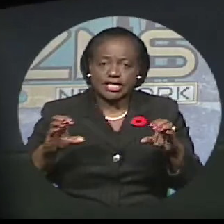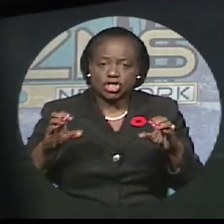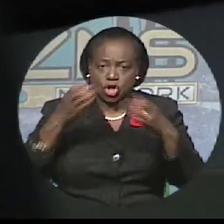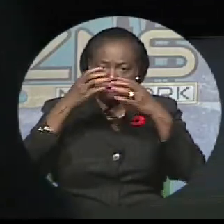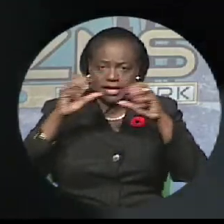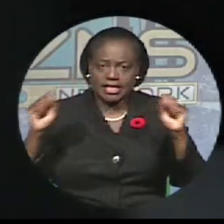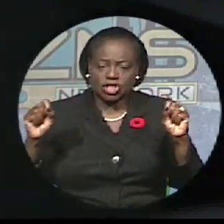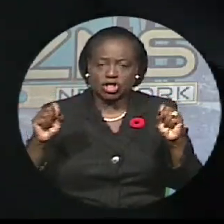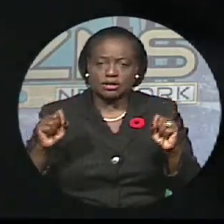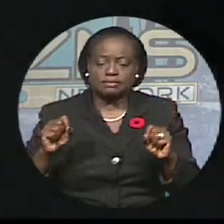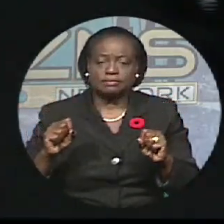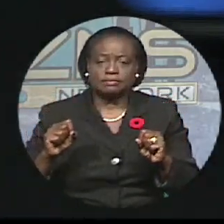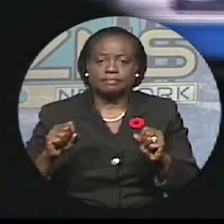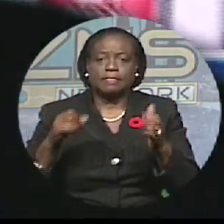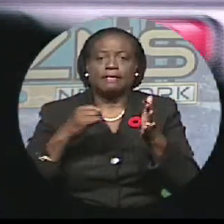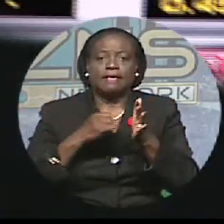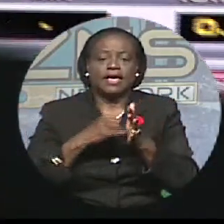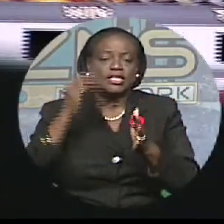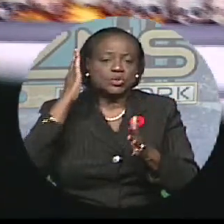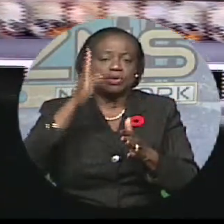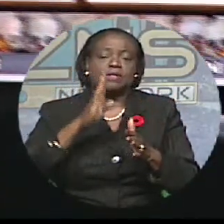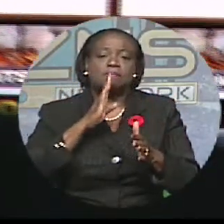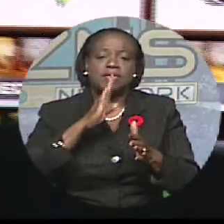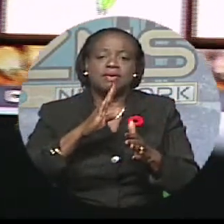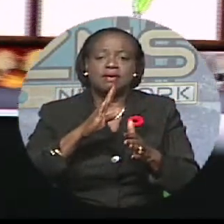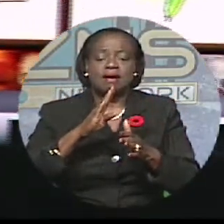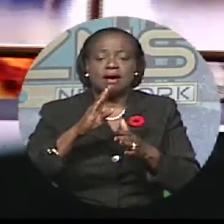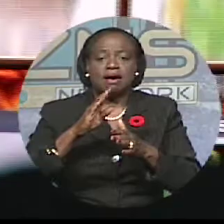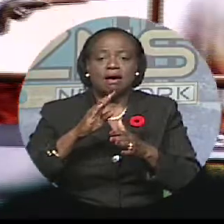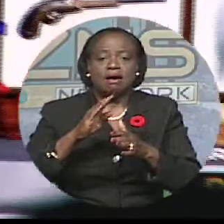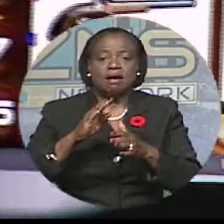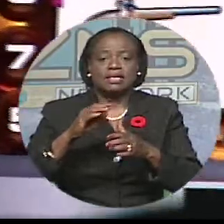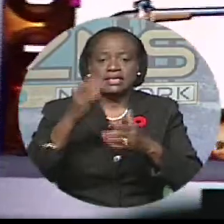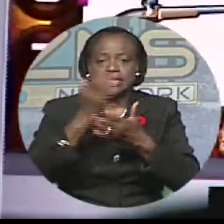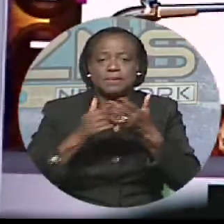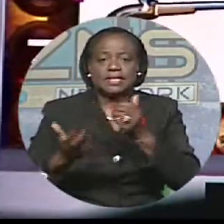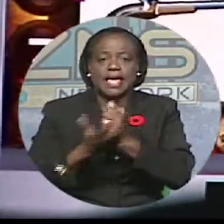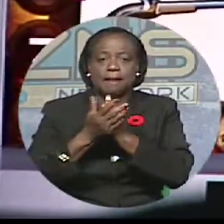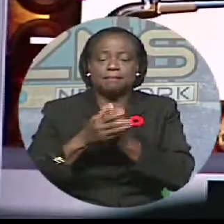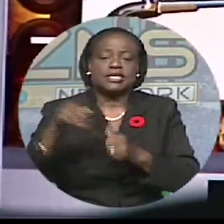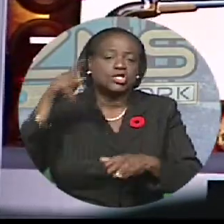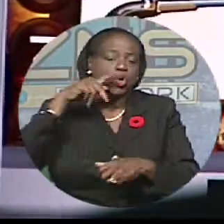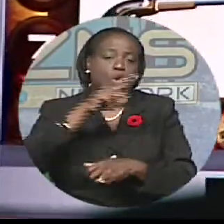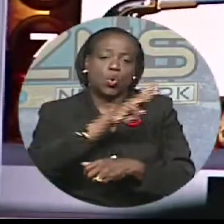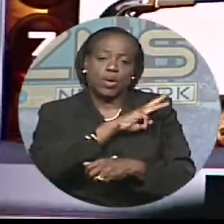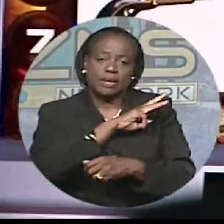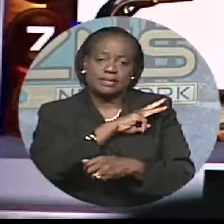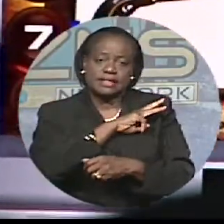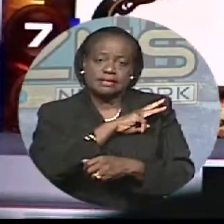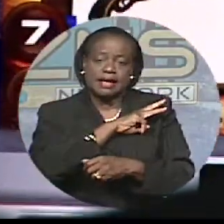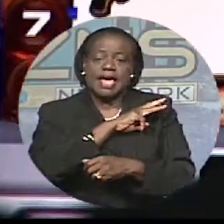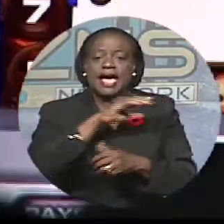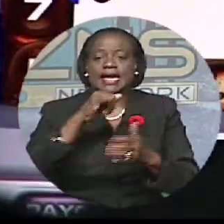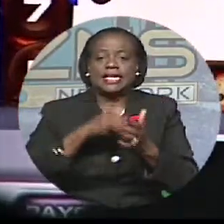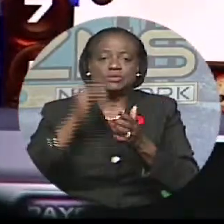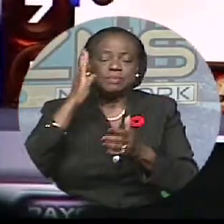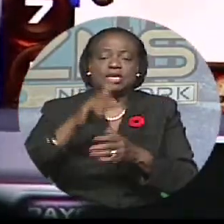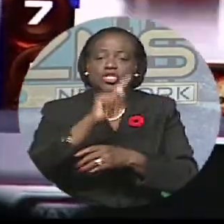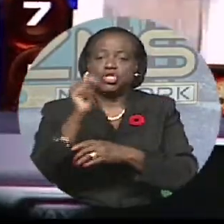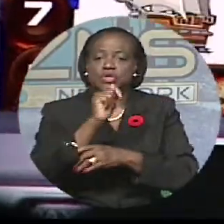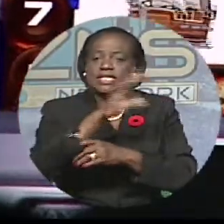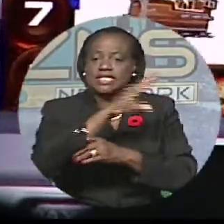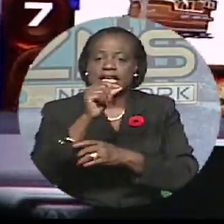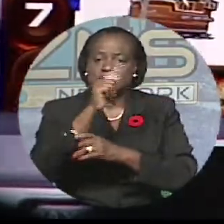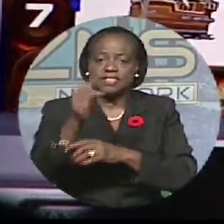addict Chappelle and gambling addiction therapist Prescola Williamson. And sessions will be held Tuesdays and Thursdays at its office